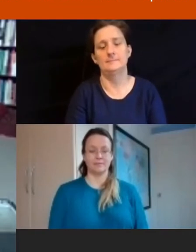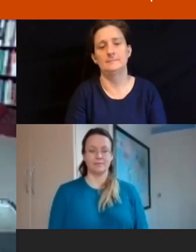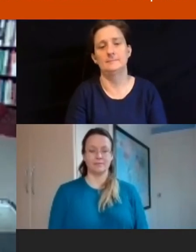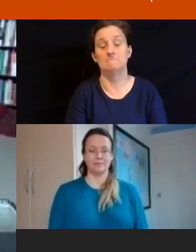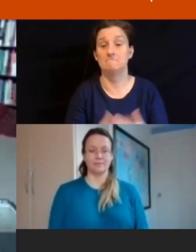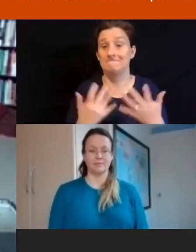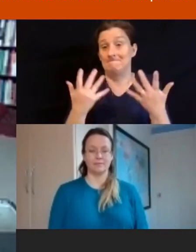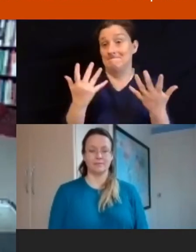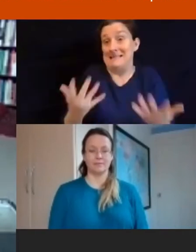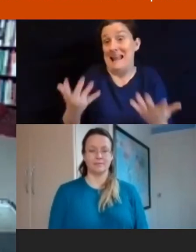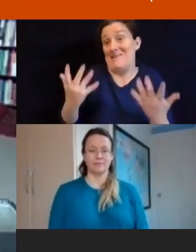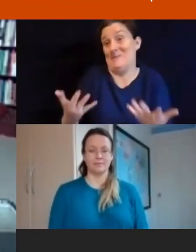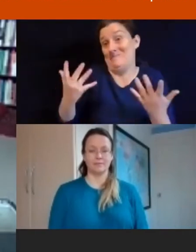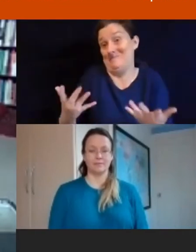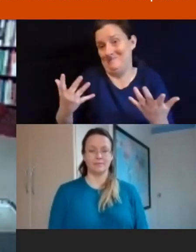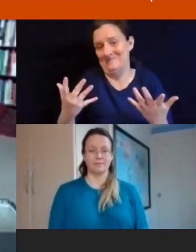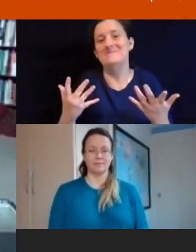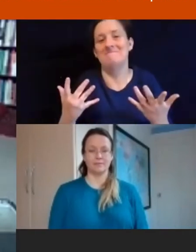Now,